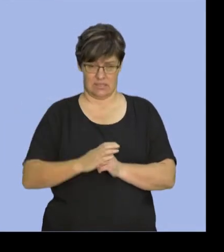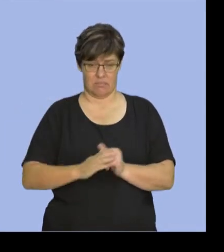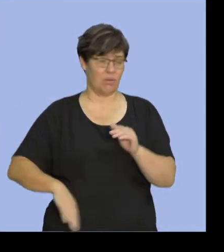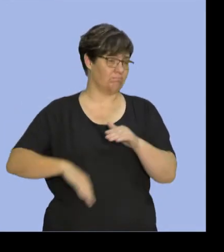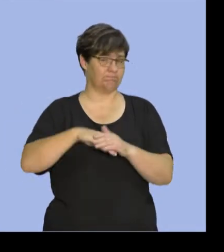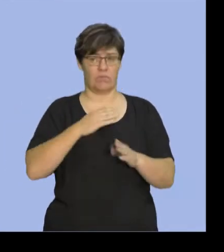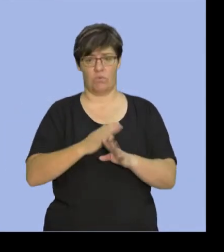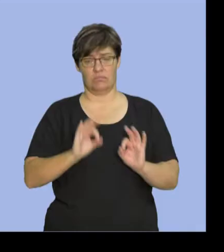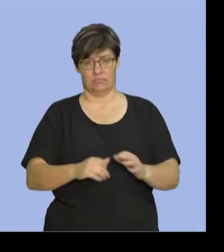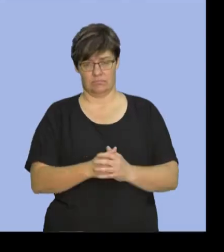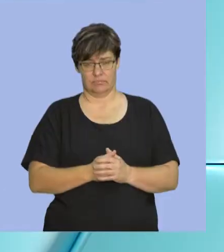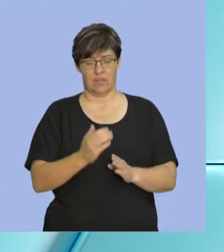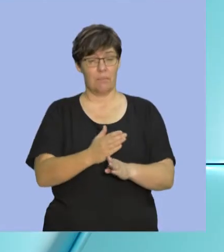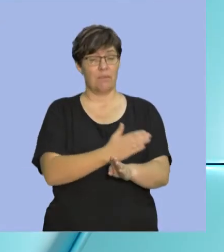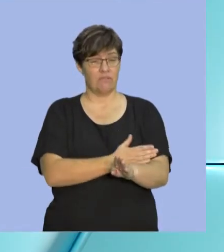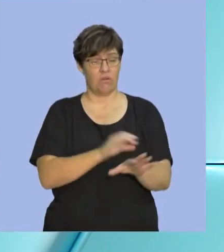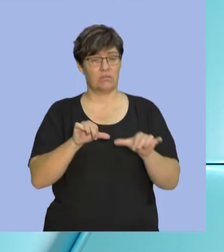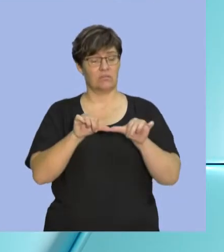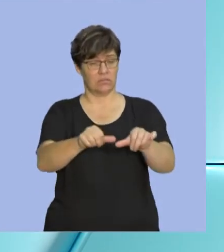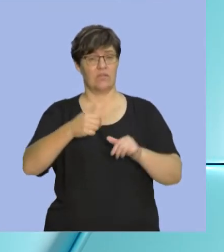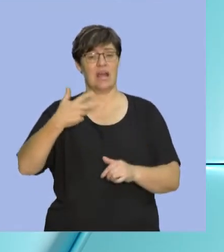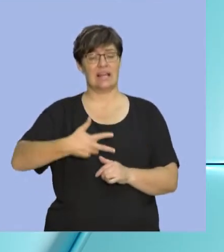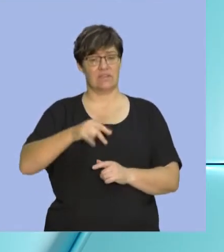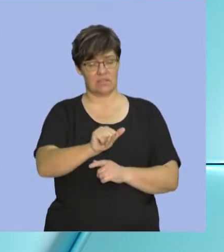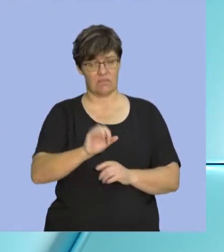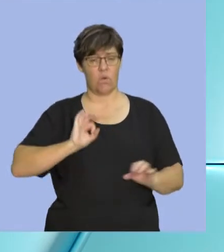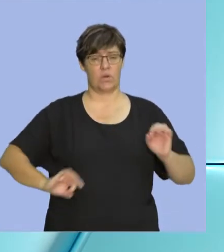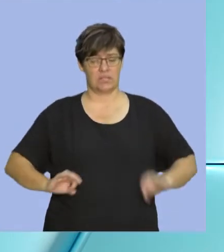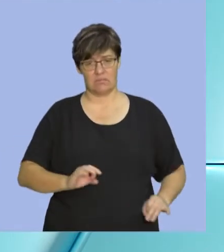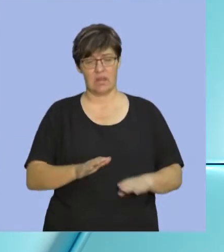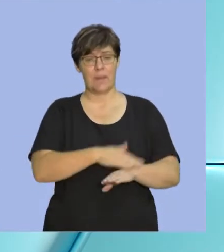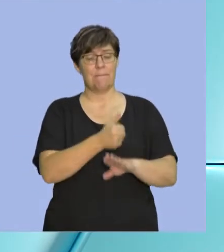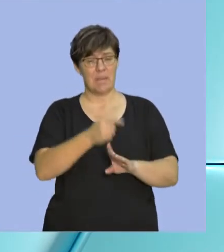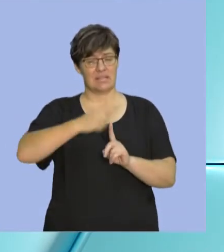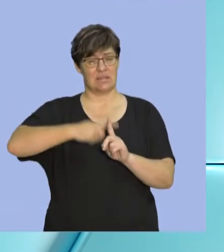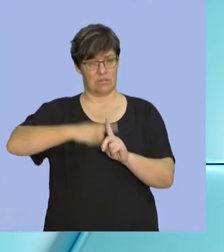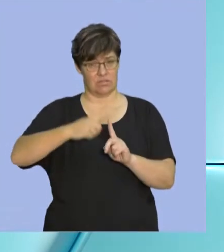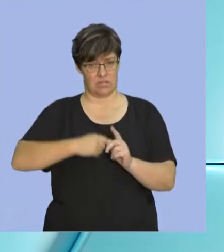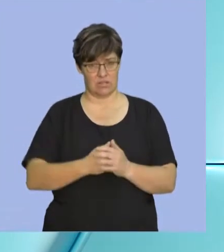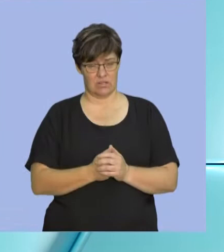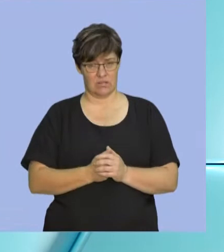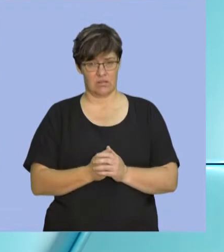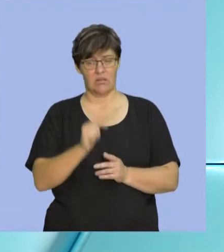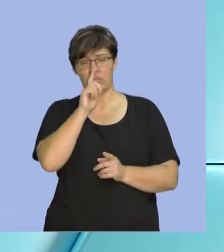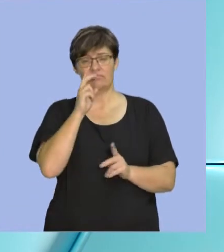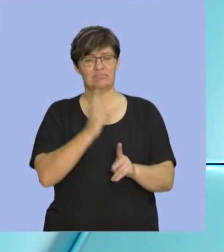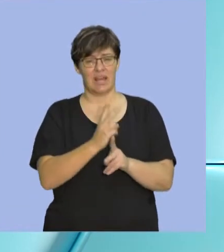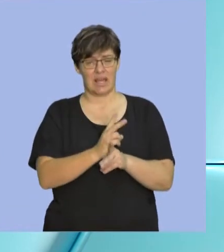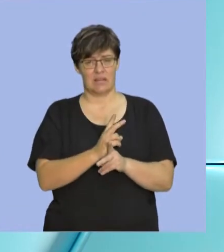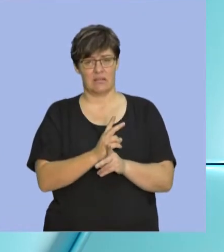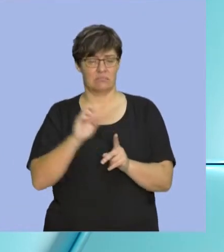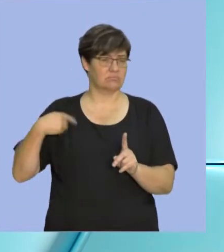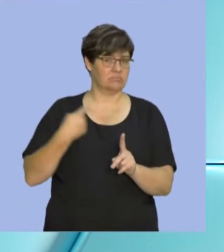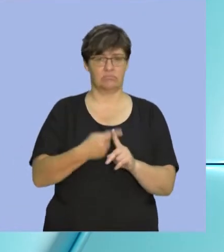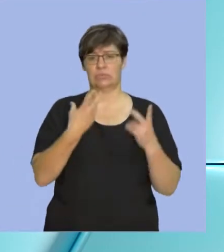Before we continue in terms of the classification of organisms based on their temperature, let's reconnect with what we've done in this segment.